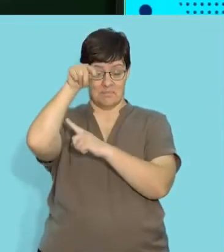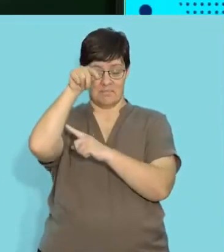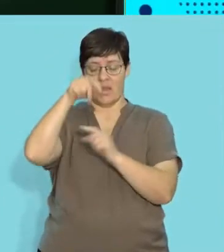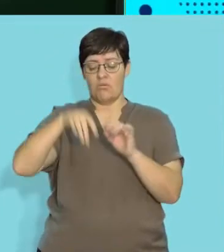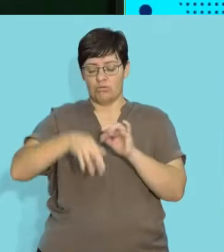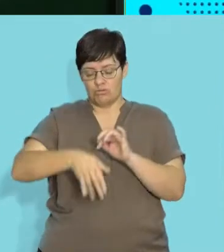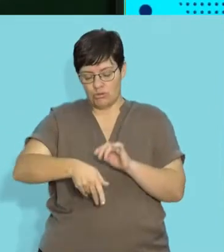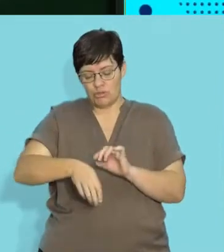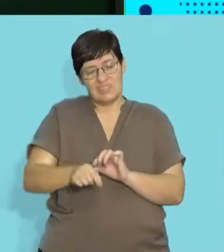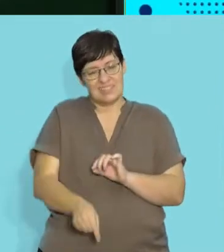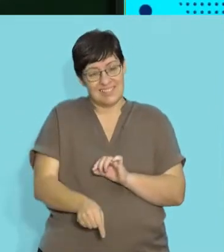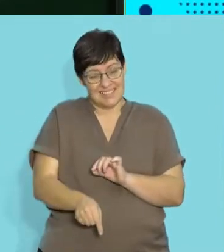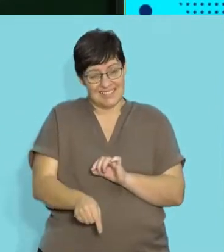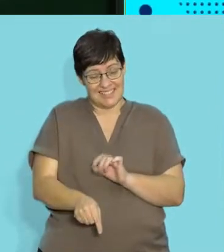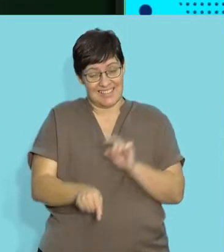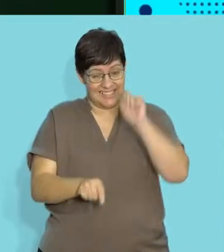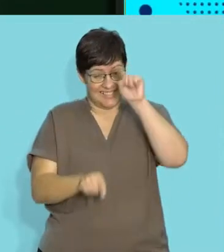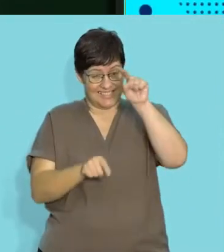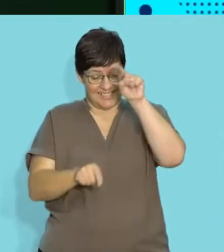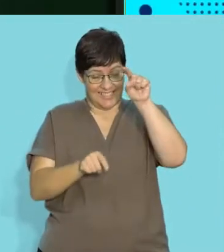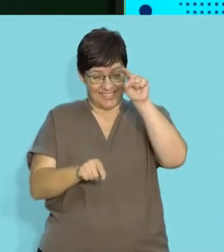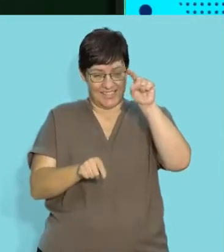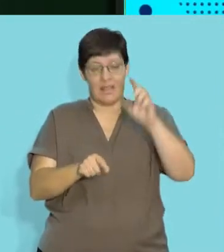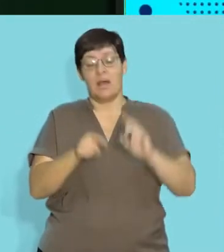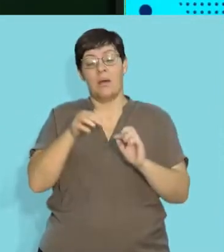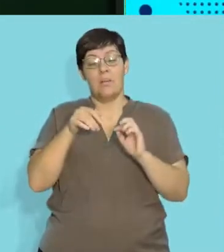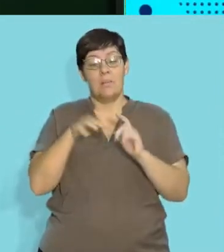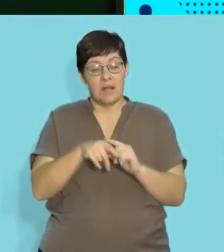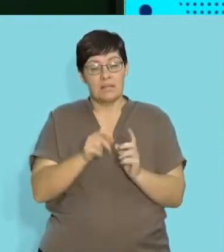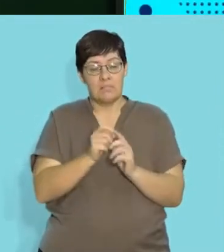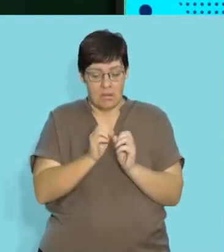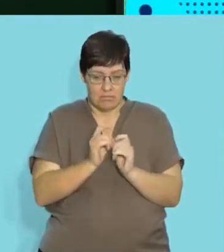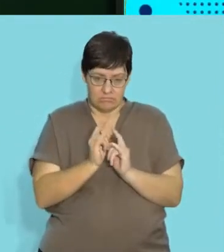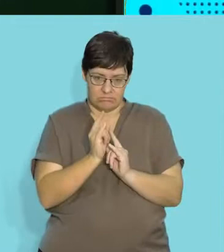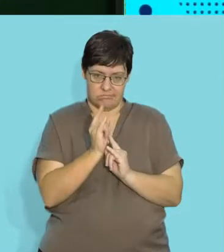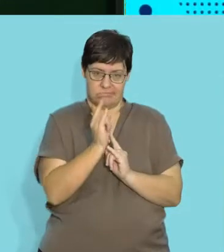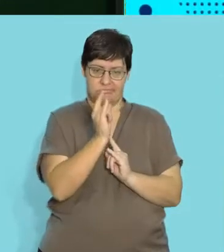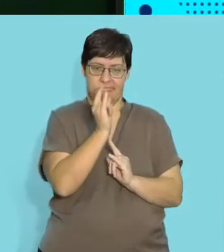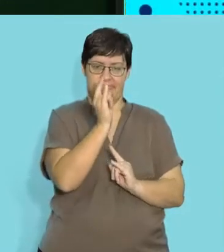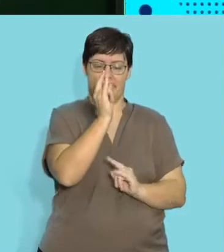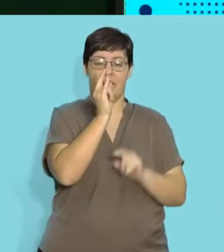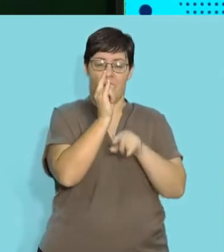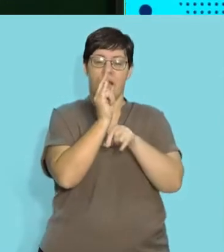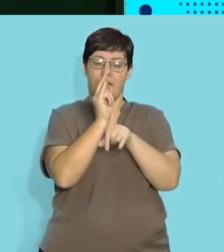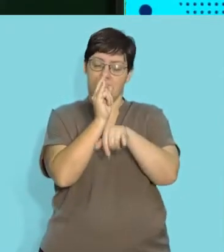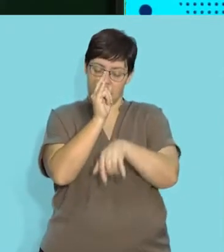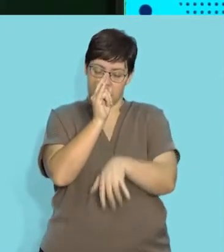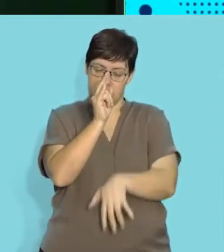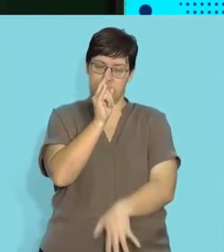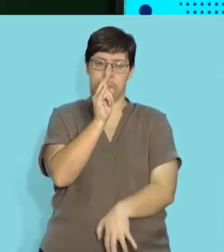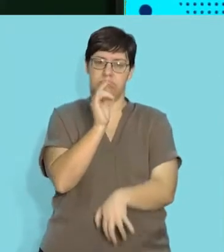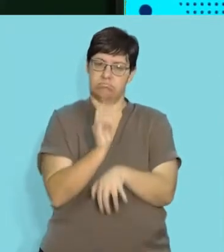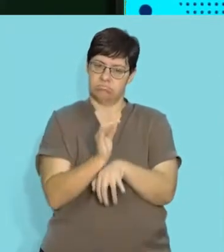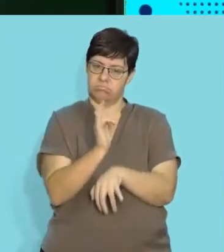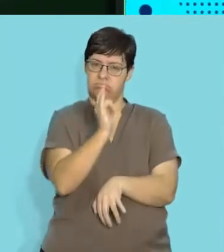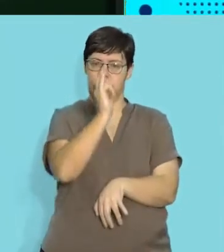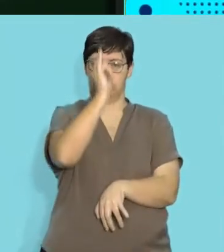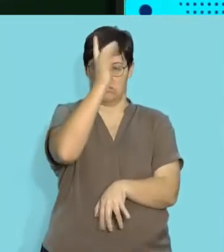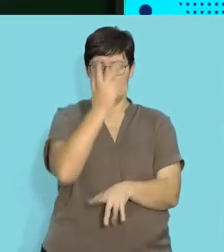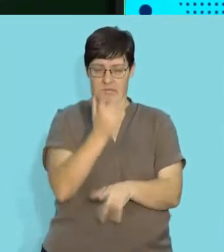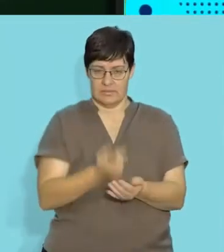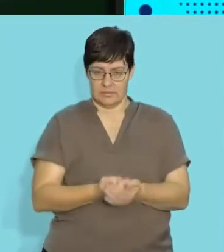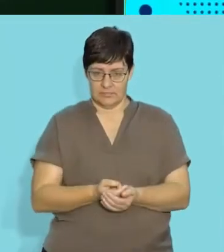well as right at the bottom of the roots. So plants typically increase in height, growing both vertically upwards as well as into the